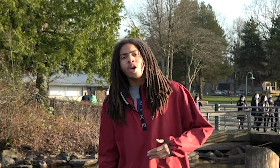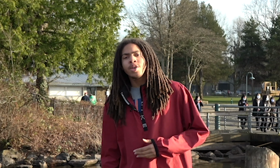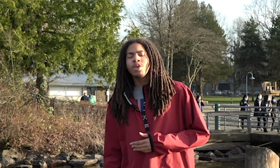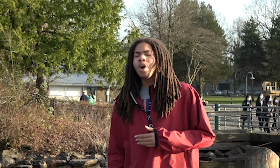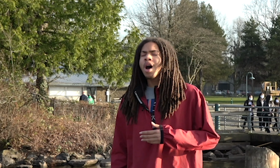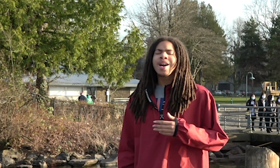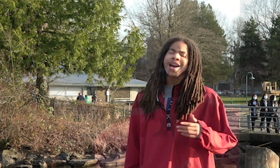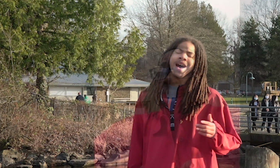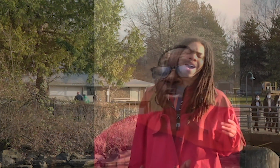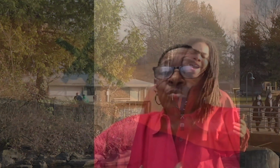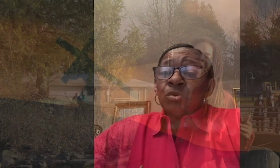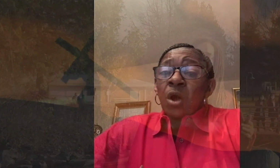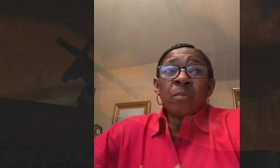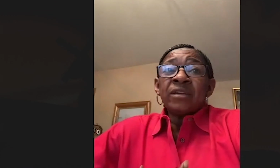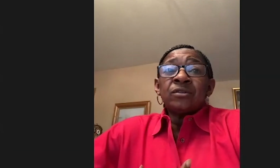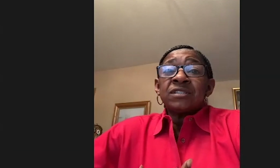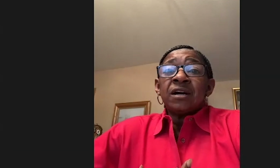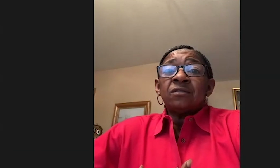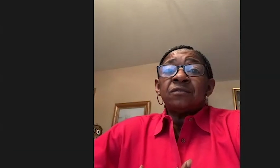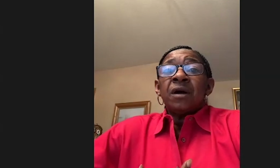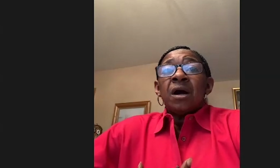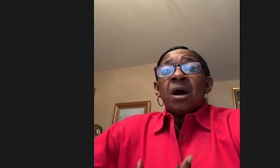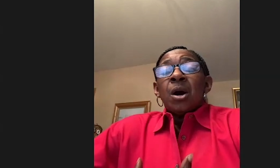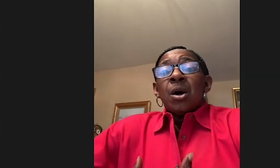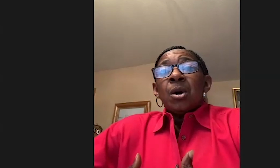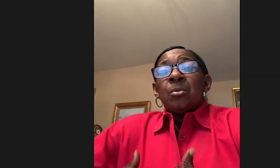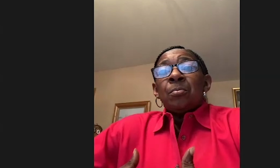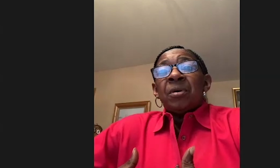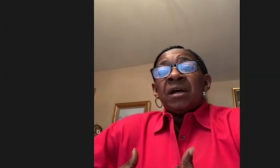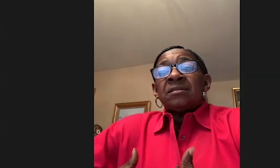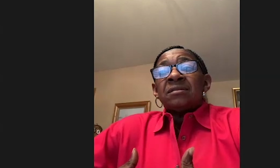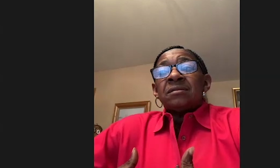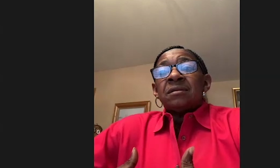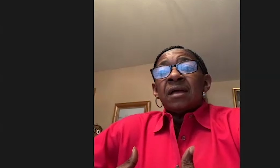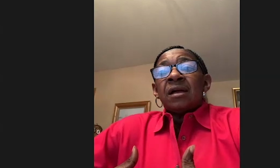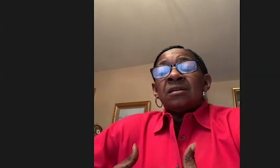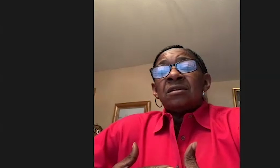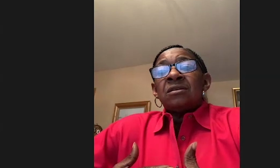sometimes you're going to be on a road all by yourself. But